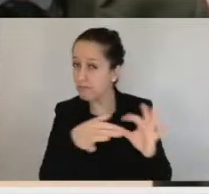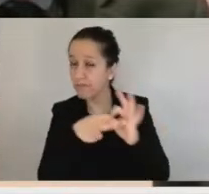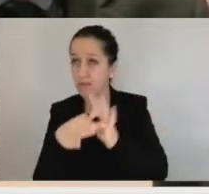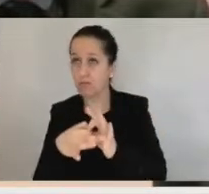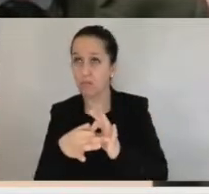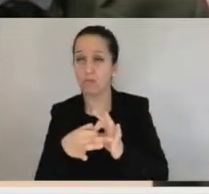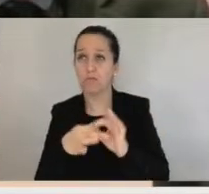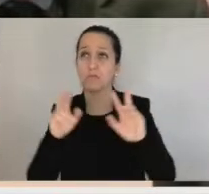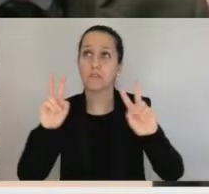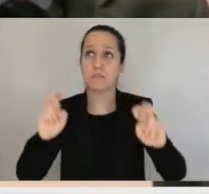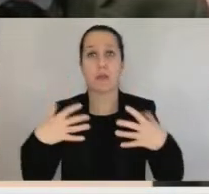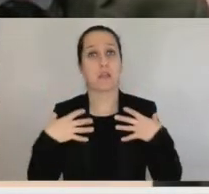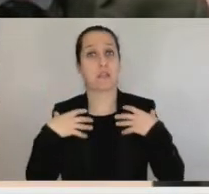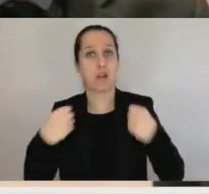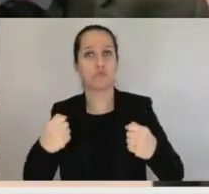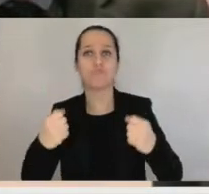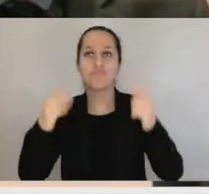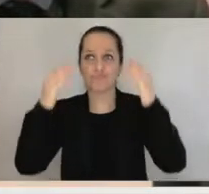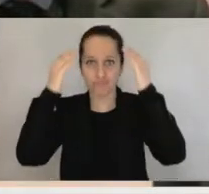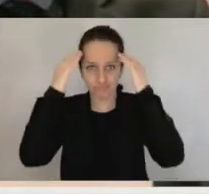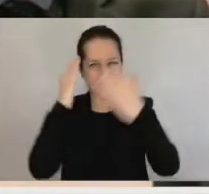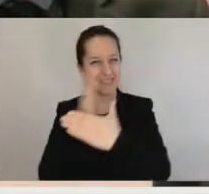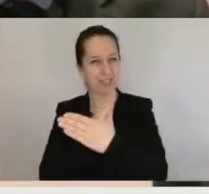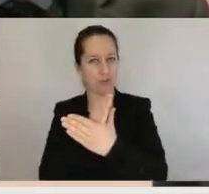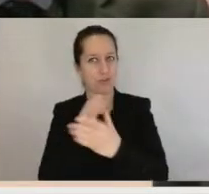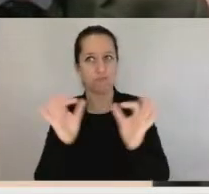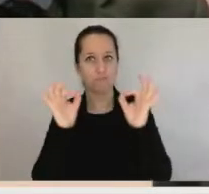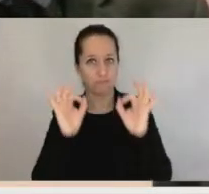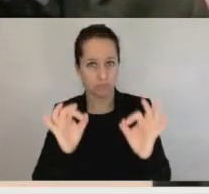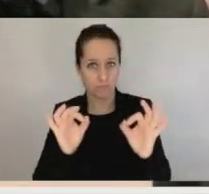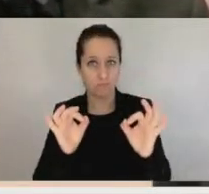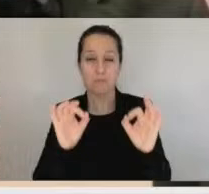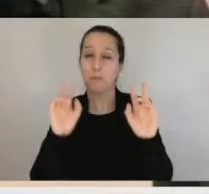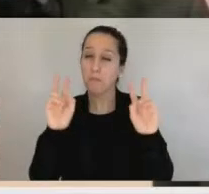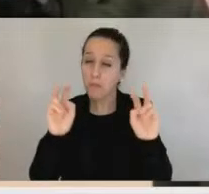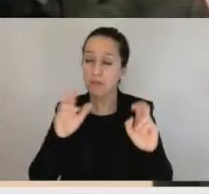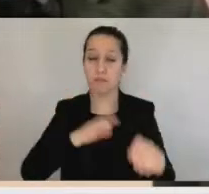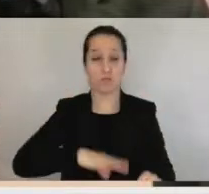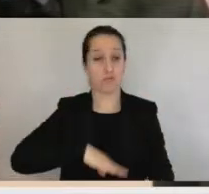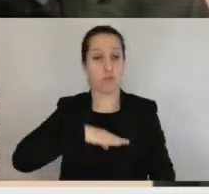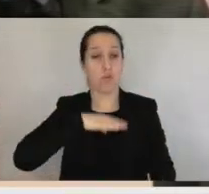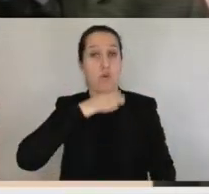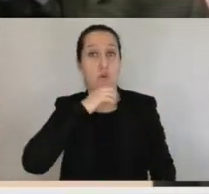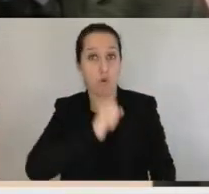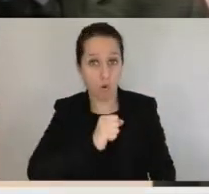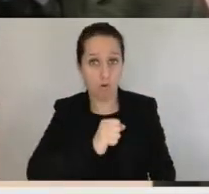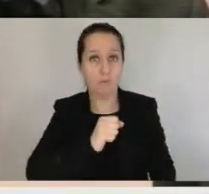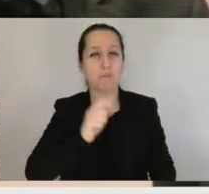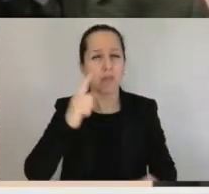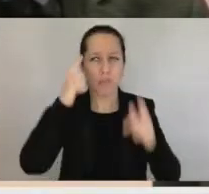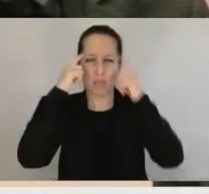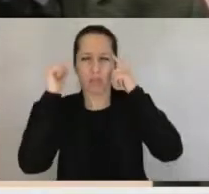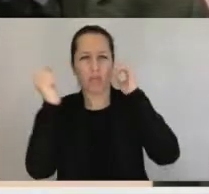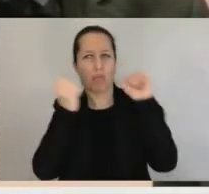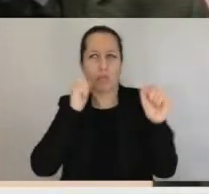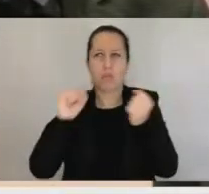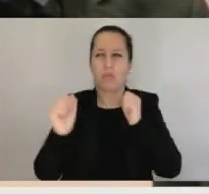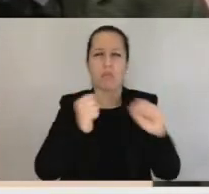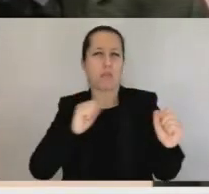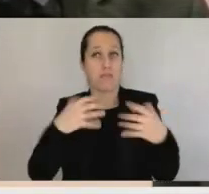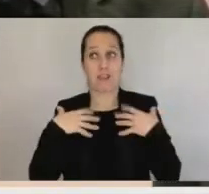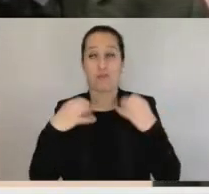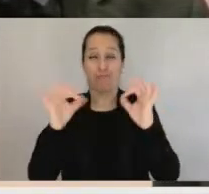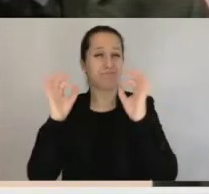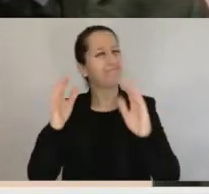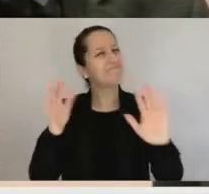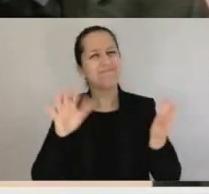with results in health, like mental health, that you live more, longer, but in a society with a